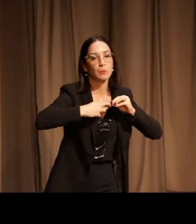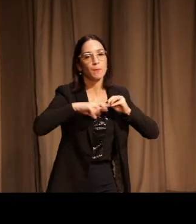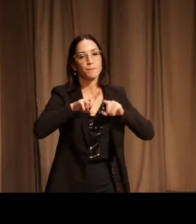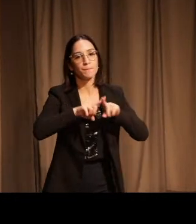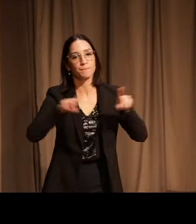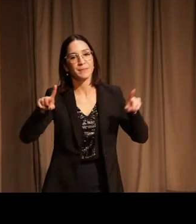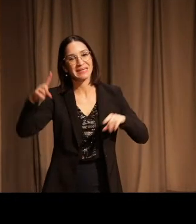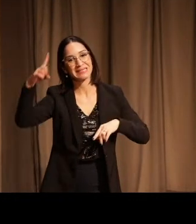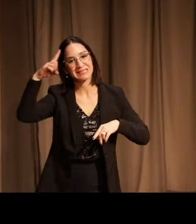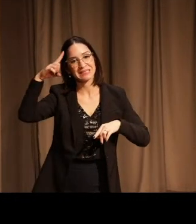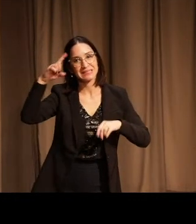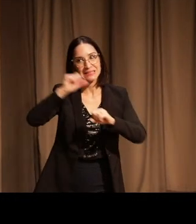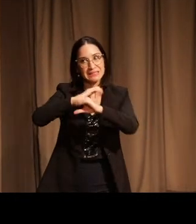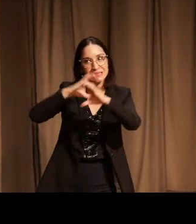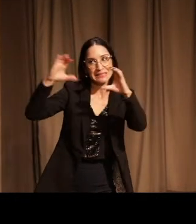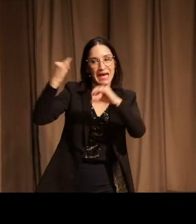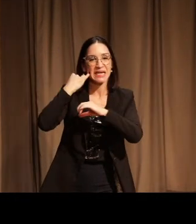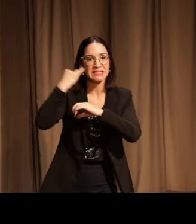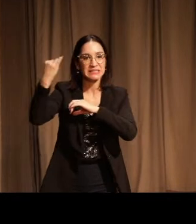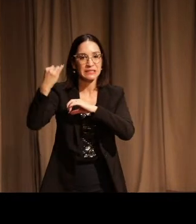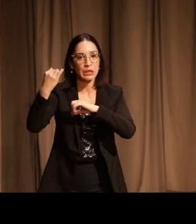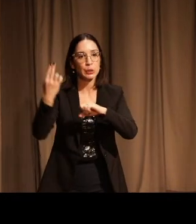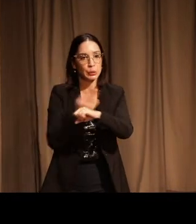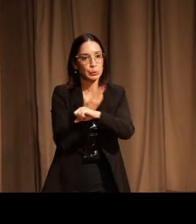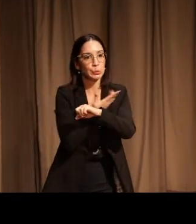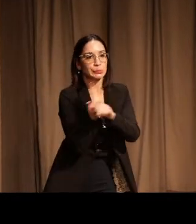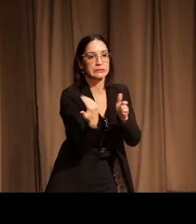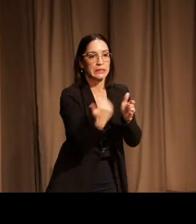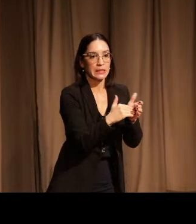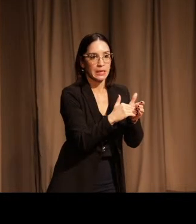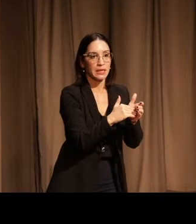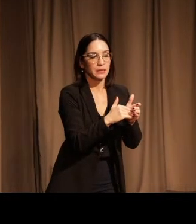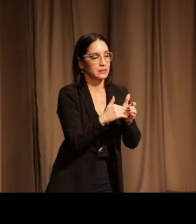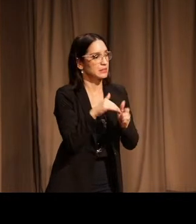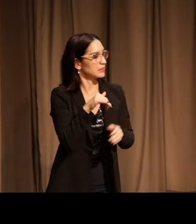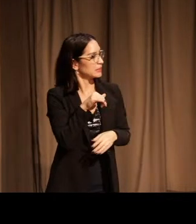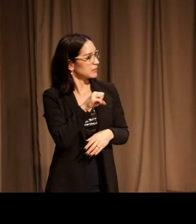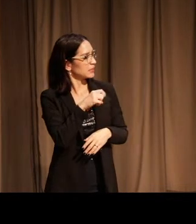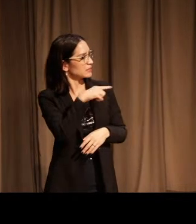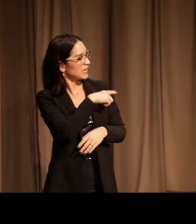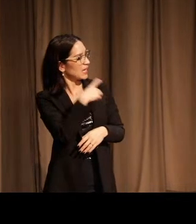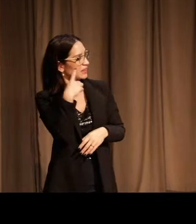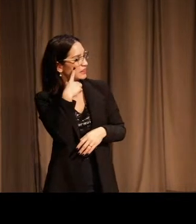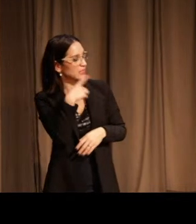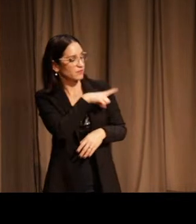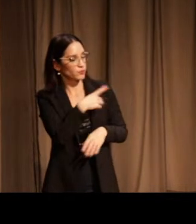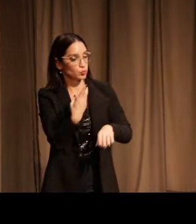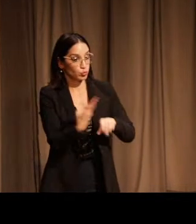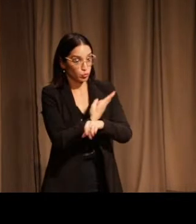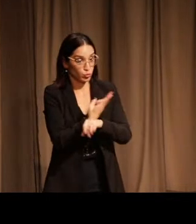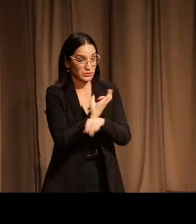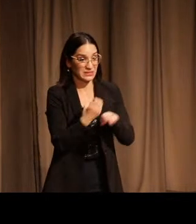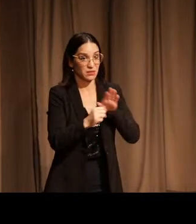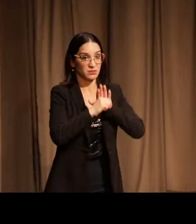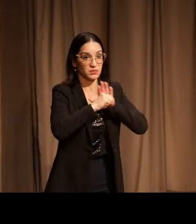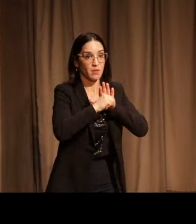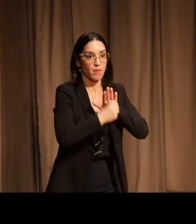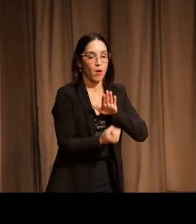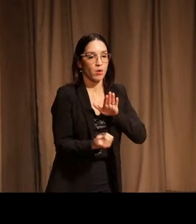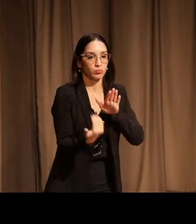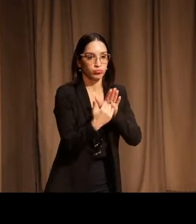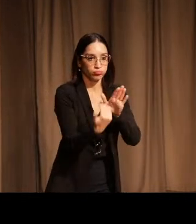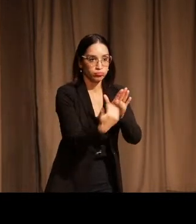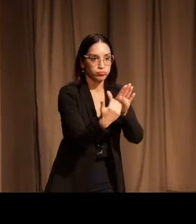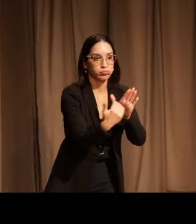repeat a symbol, you get more power to the symbol, Yeah. I believe like